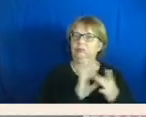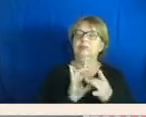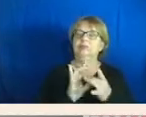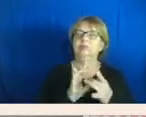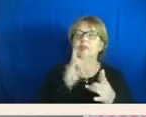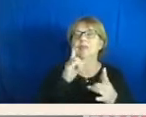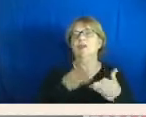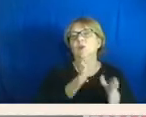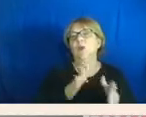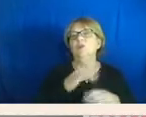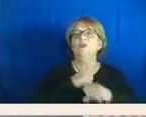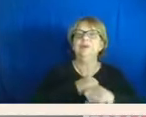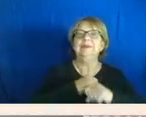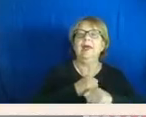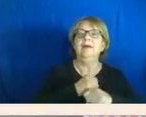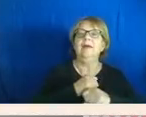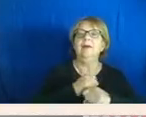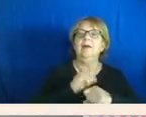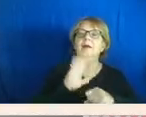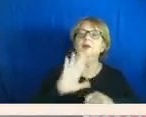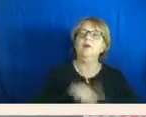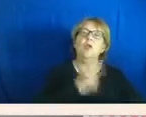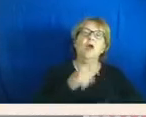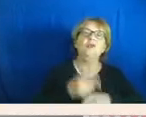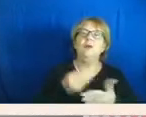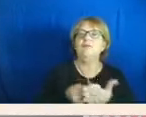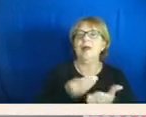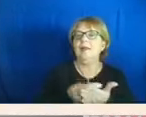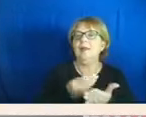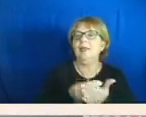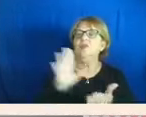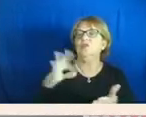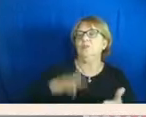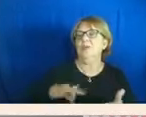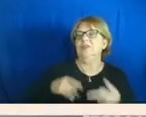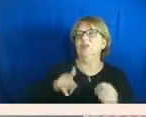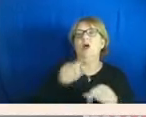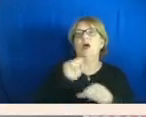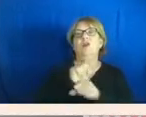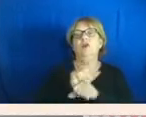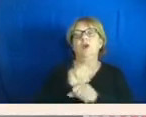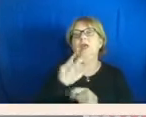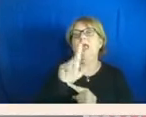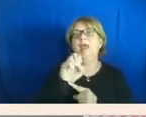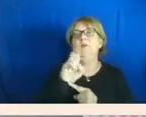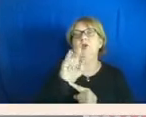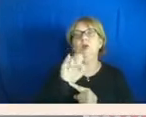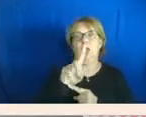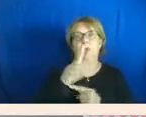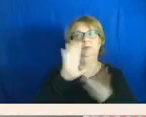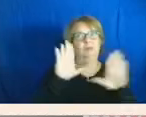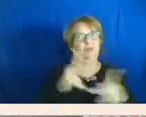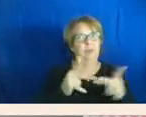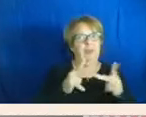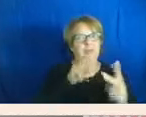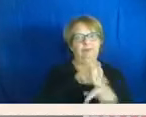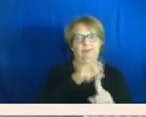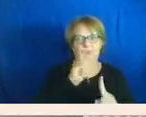your long-term finances and your benefits while you're working, Able United is a great place to go for that. Yes. And Disability Rights